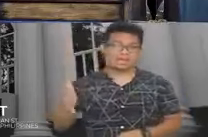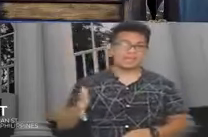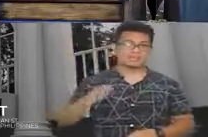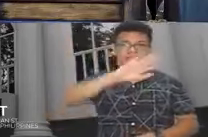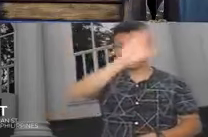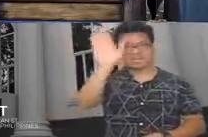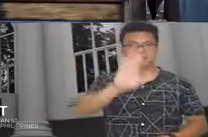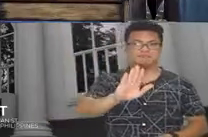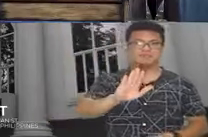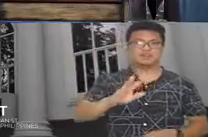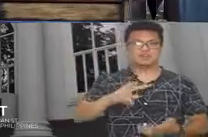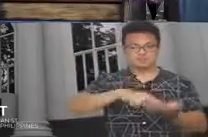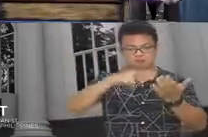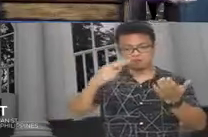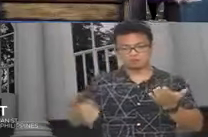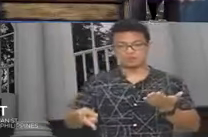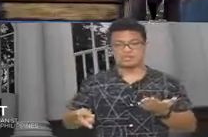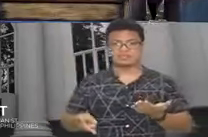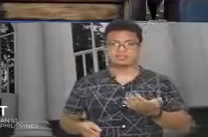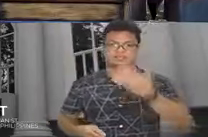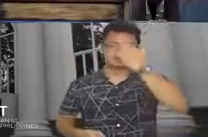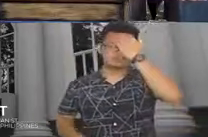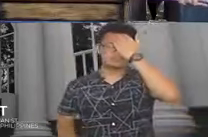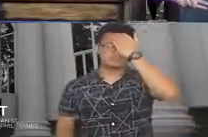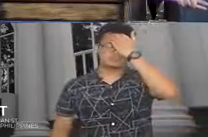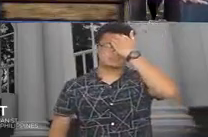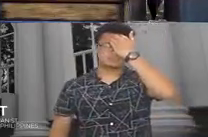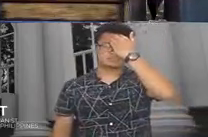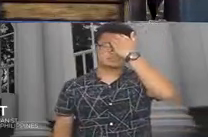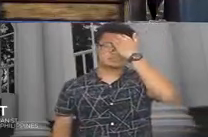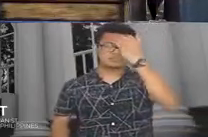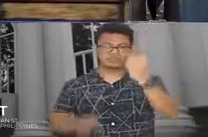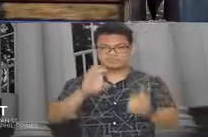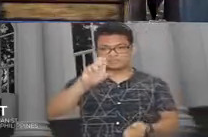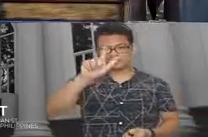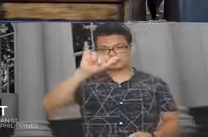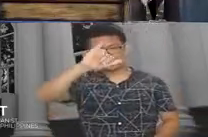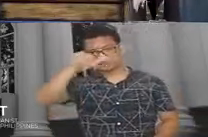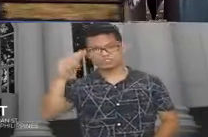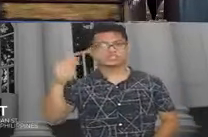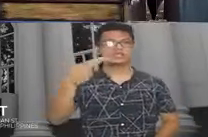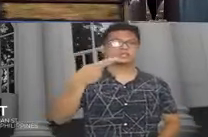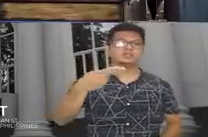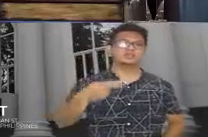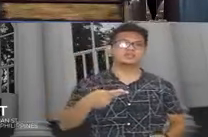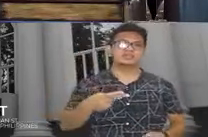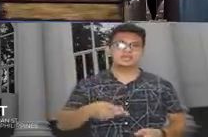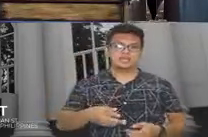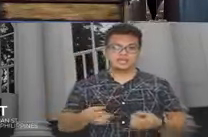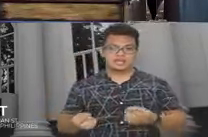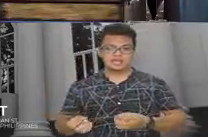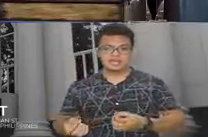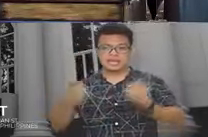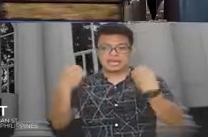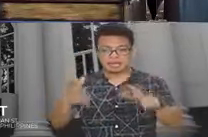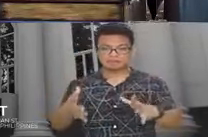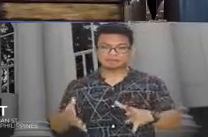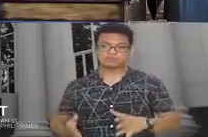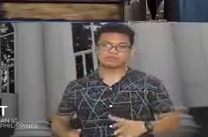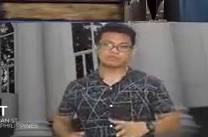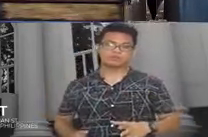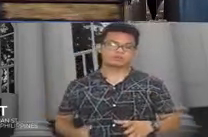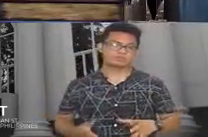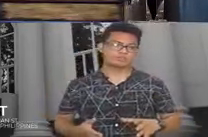fail. After the altar was completely repaired, Elijah stepped in and